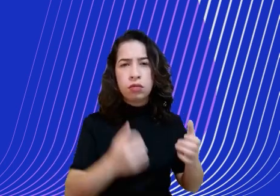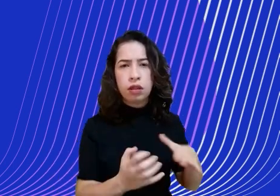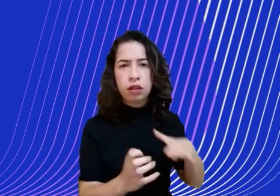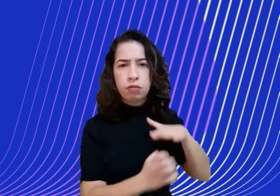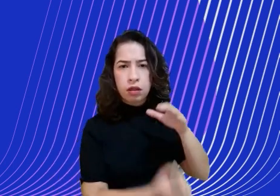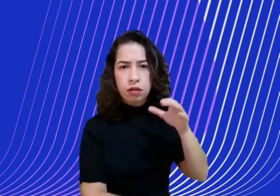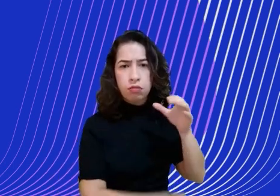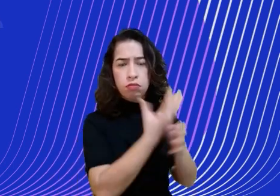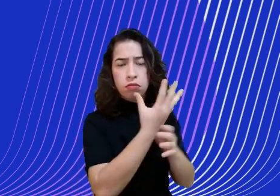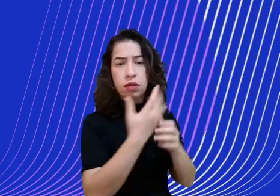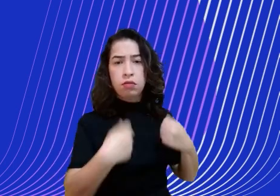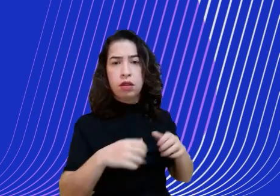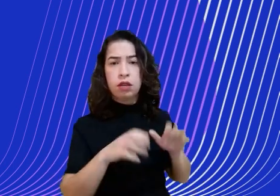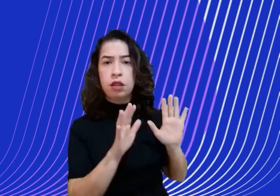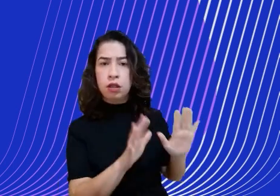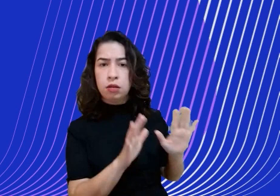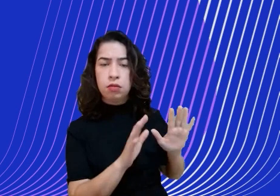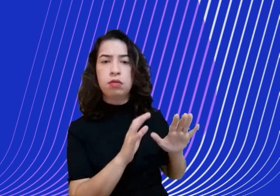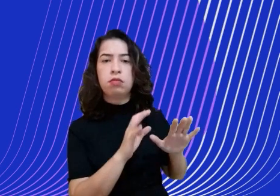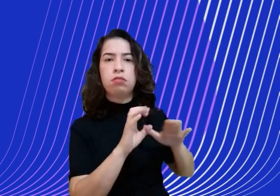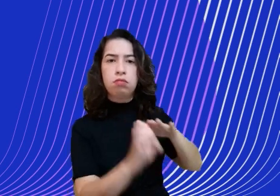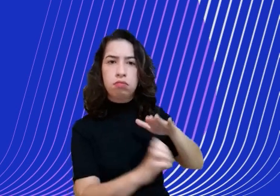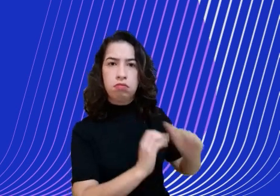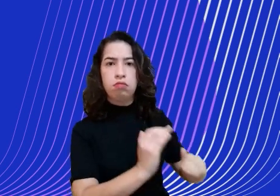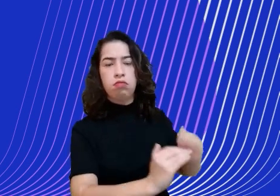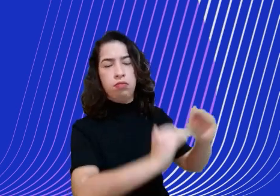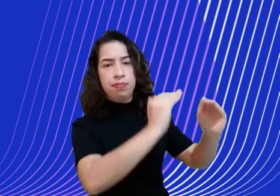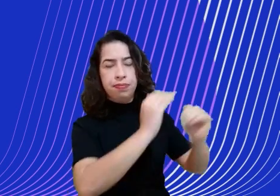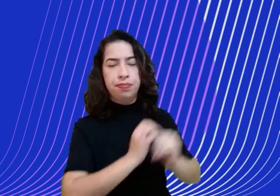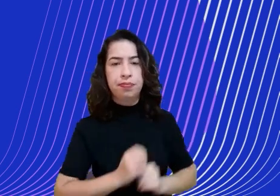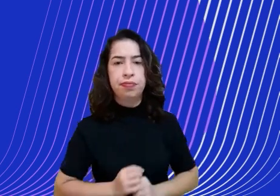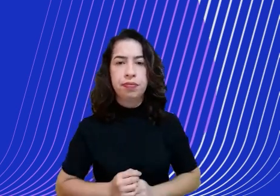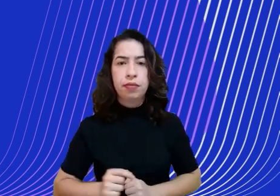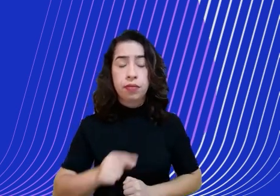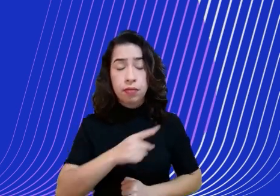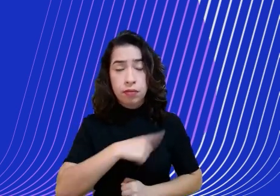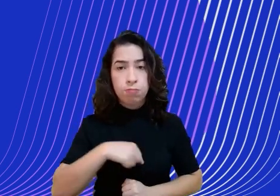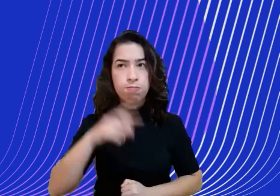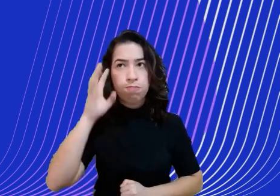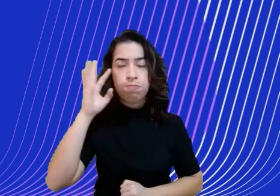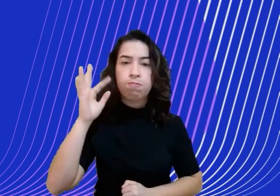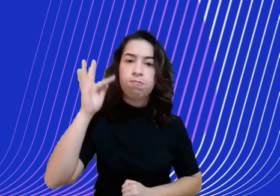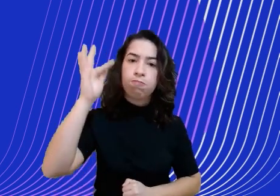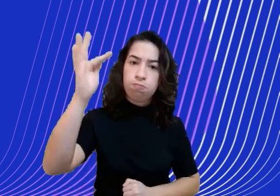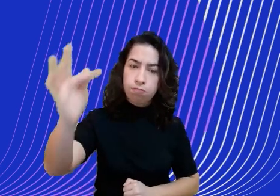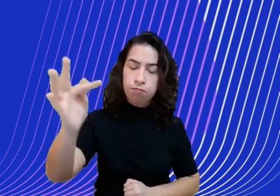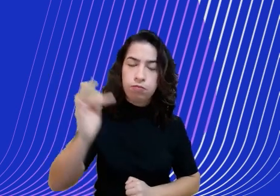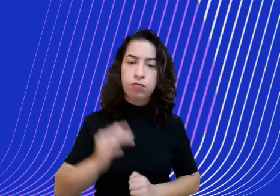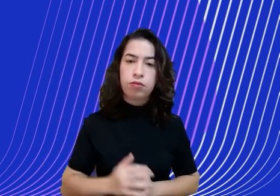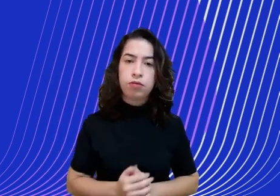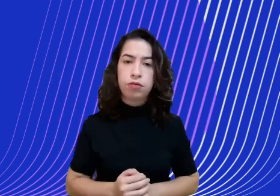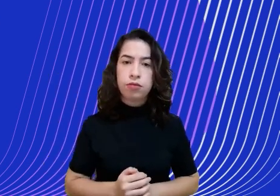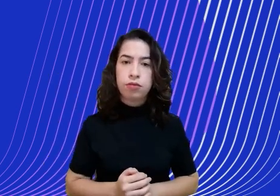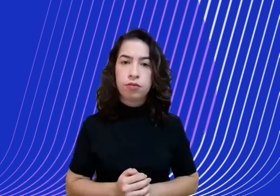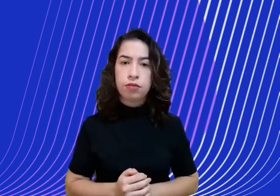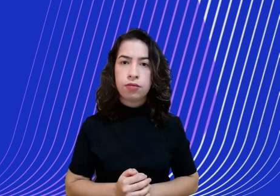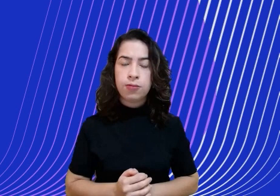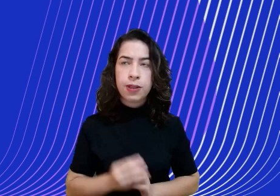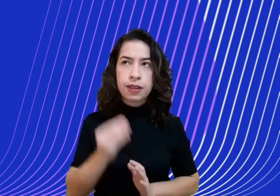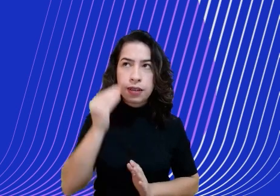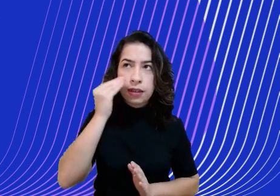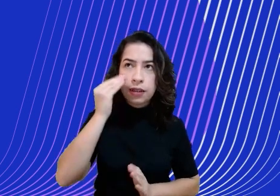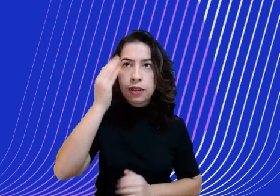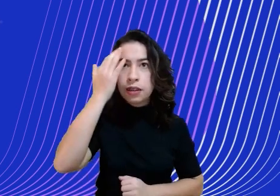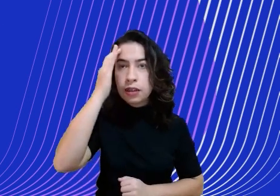have time for these companies to become mature. And when we look at this future, we try to understand what are